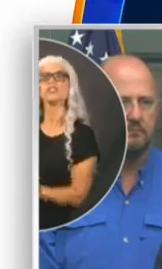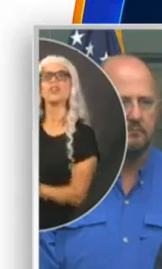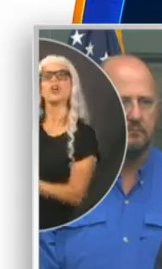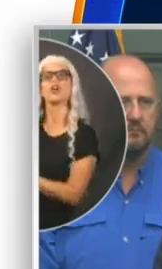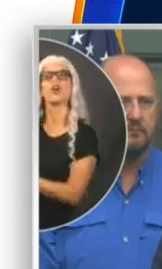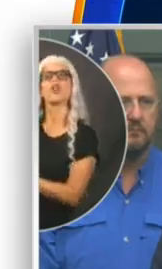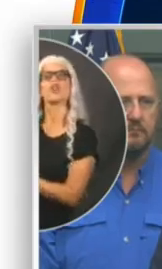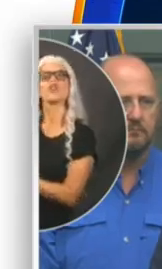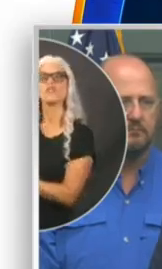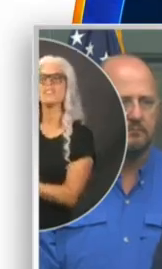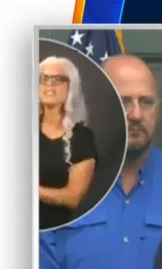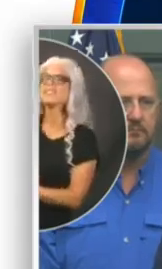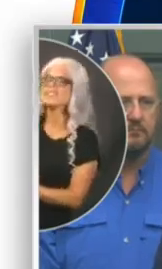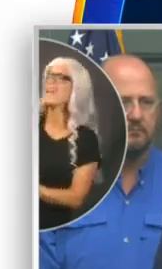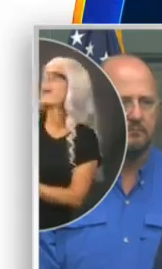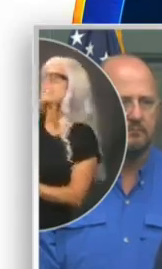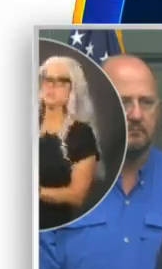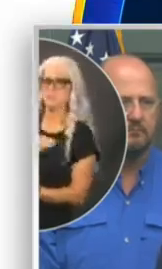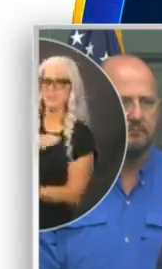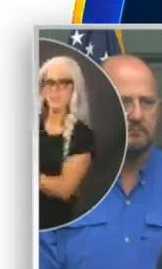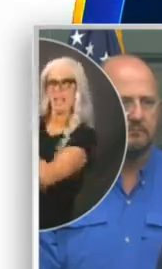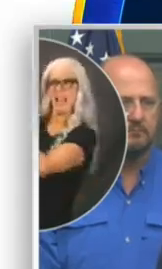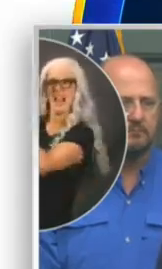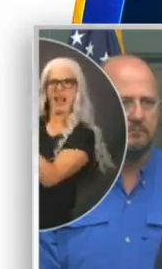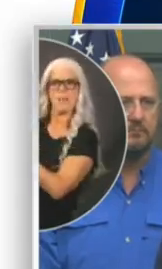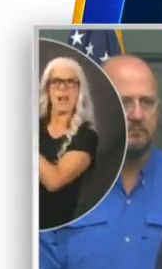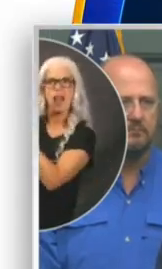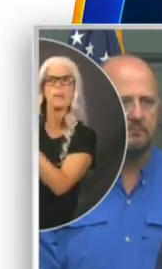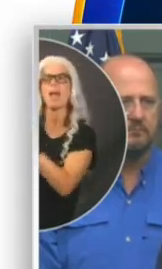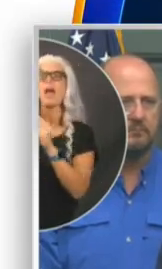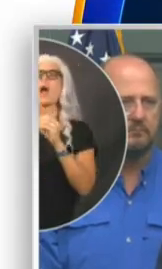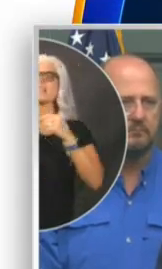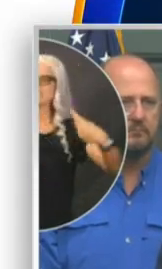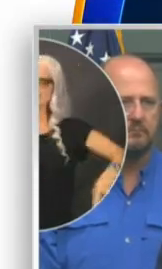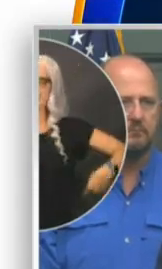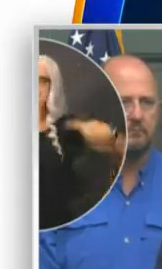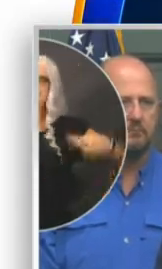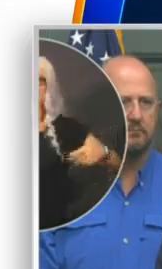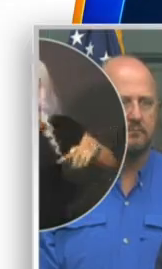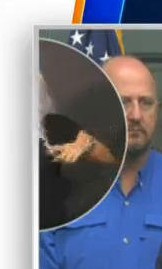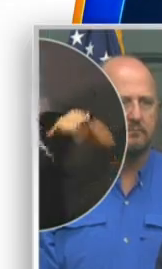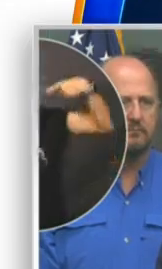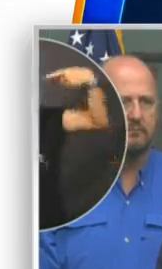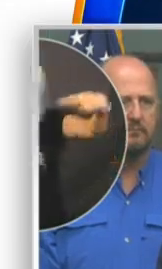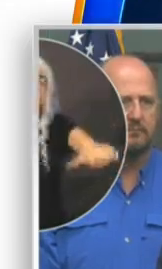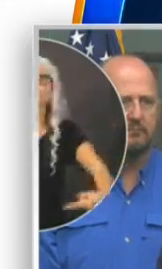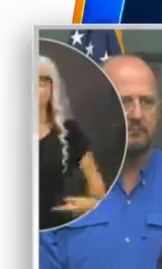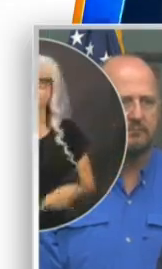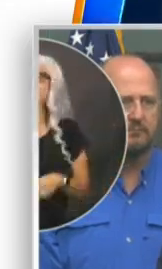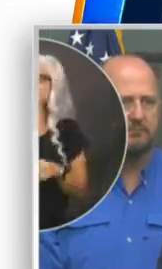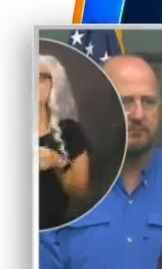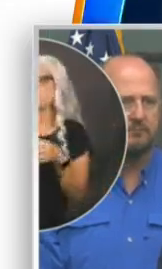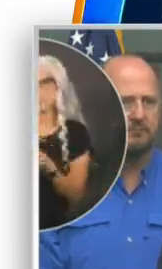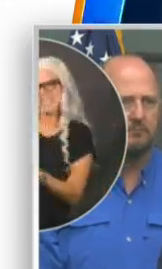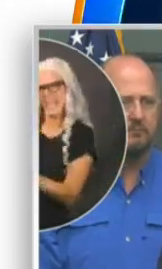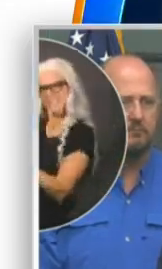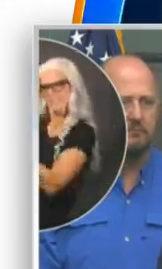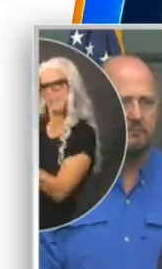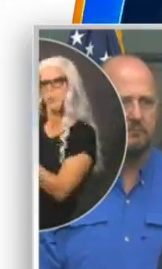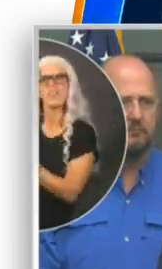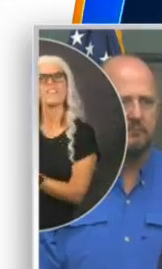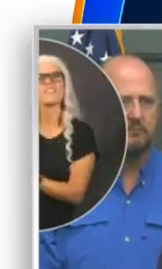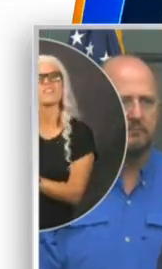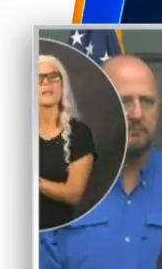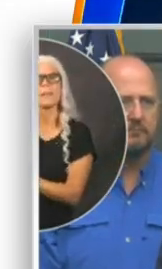vehicles from the Department of Defense in coordination with FEMA. The Department of Transportation also has 1,200 personnel on standby